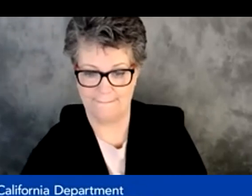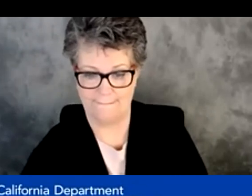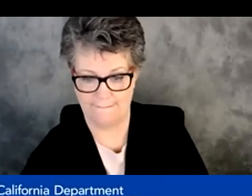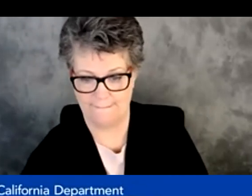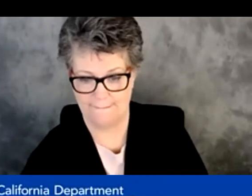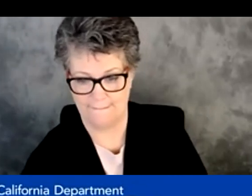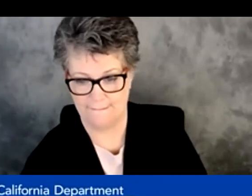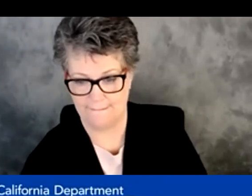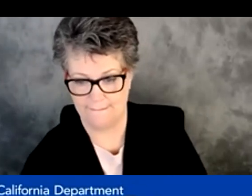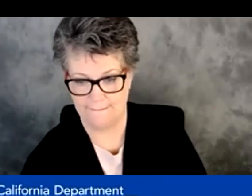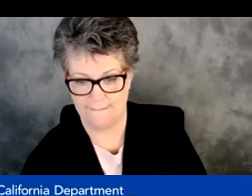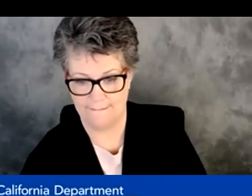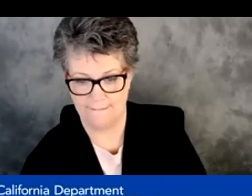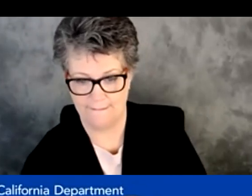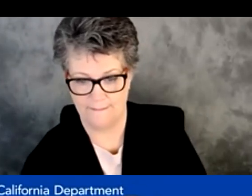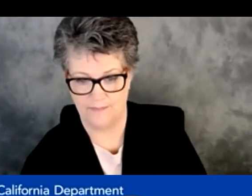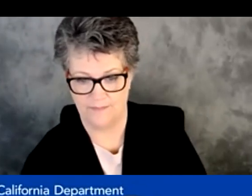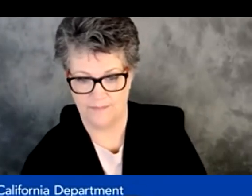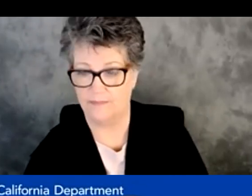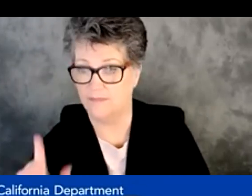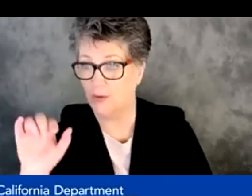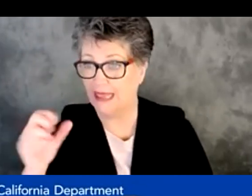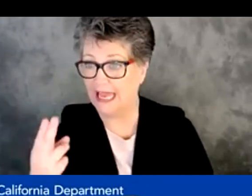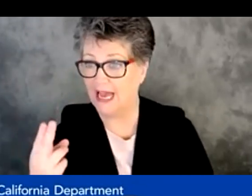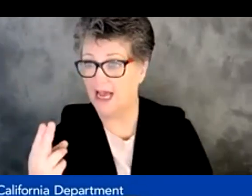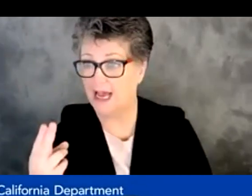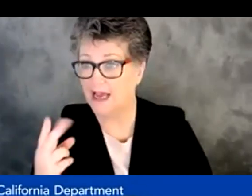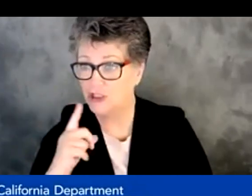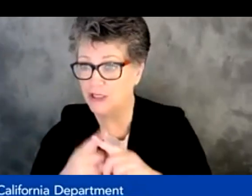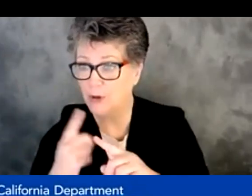Let's see. Do we have Leah's line unmuted?